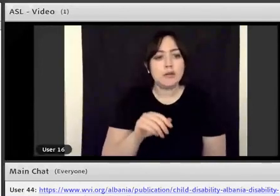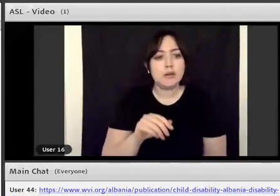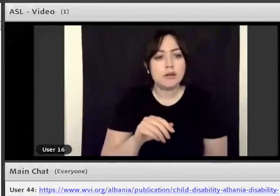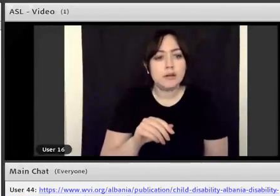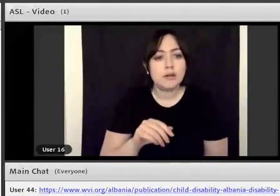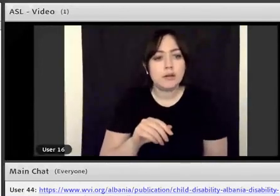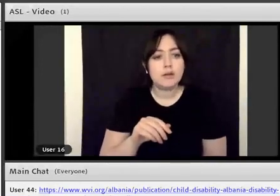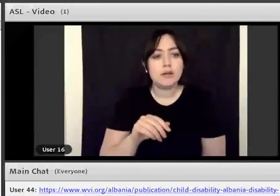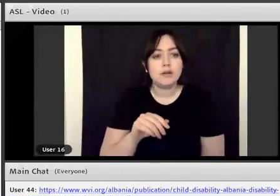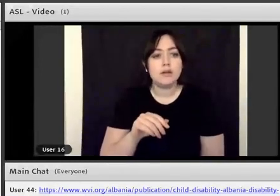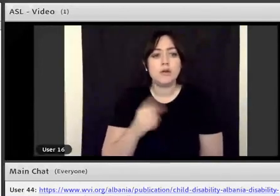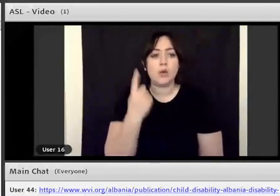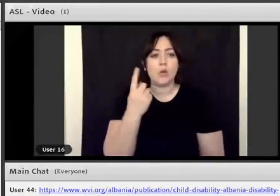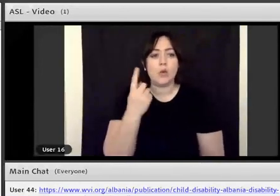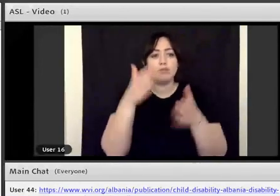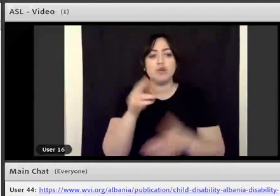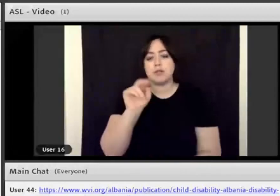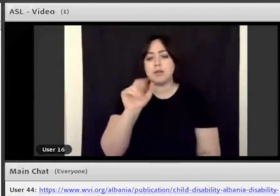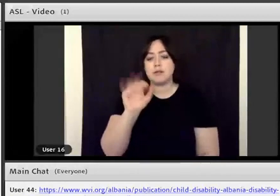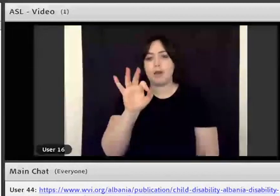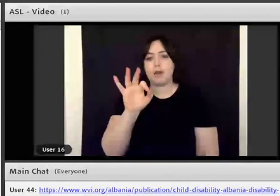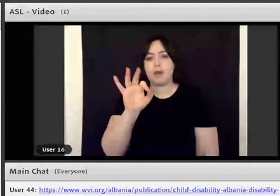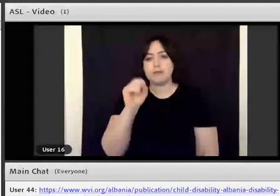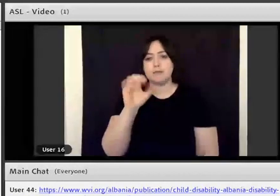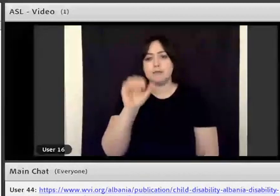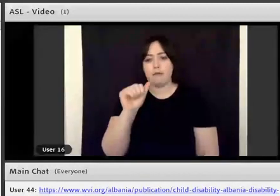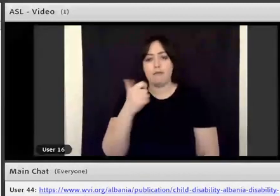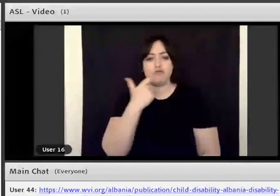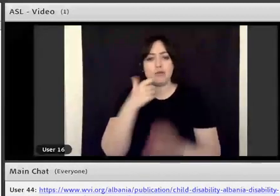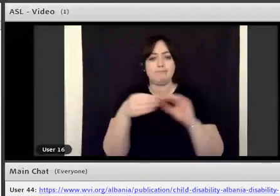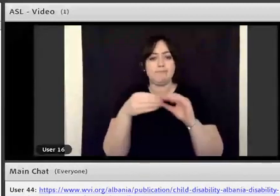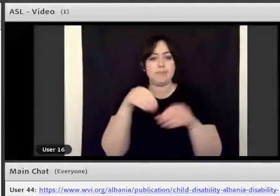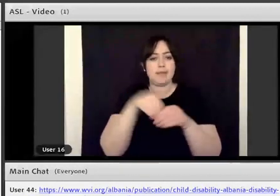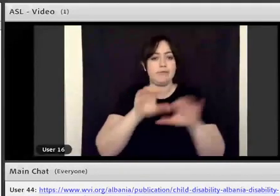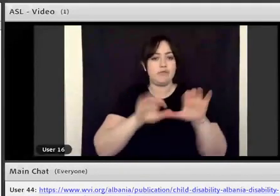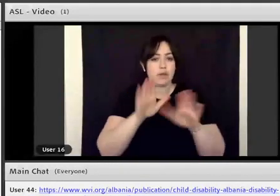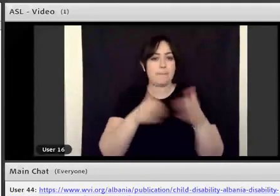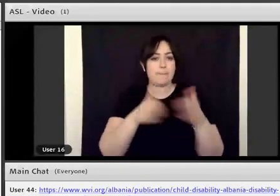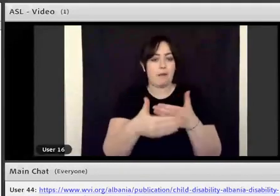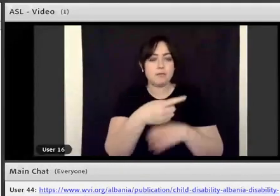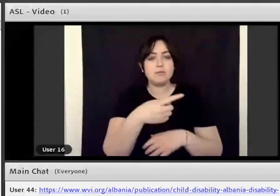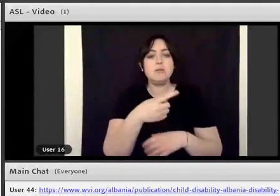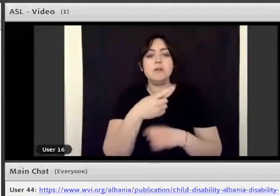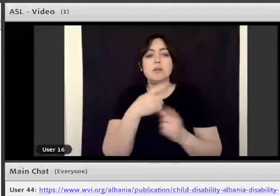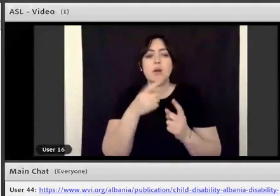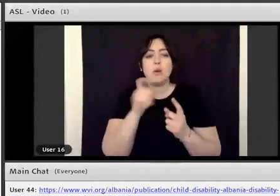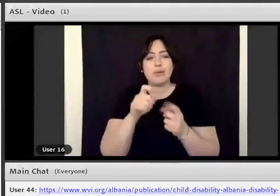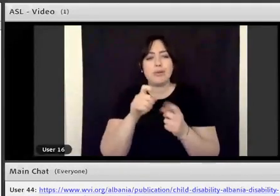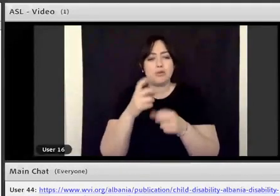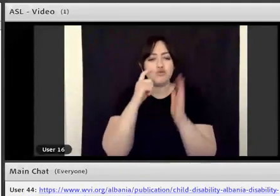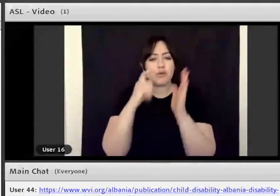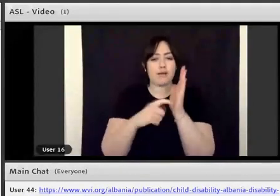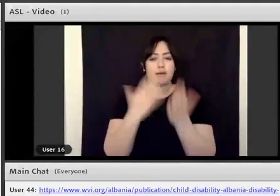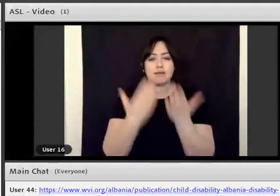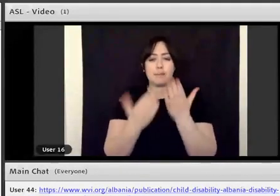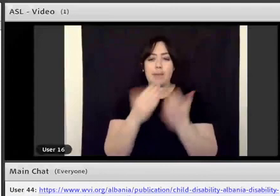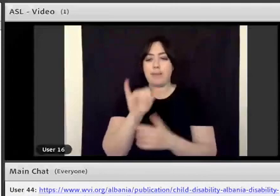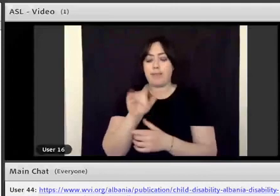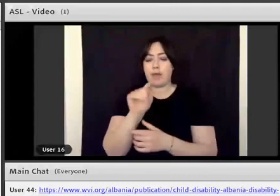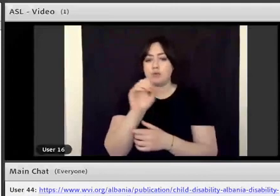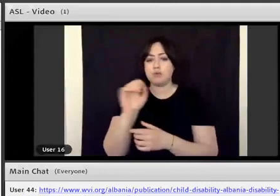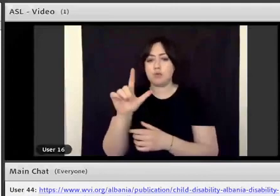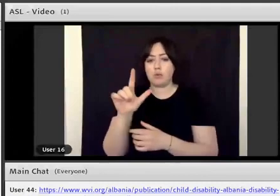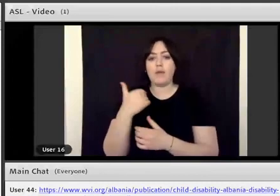that there may need to be recognition that that a tool has dual purpose. And so for the purpose